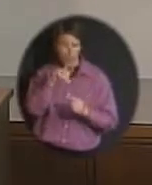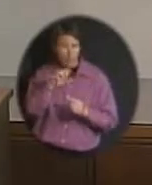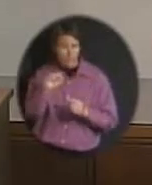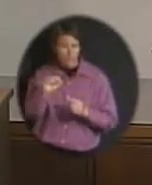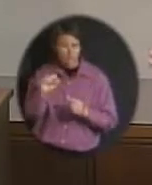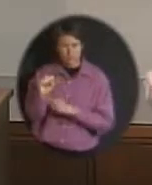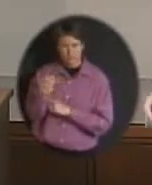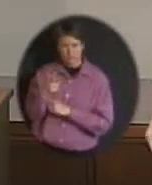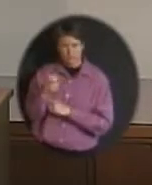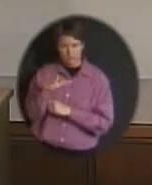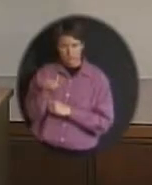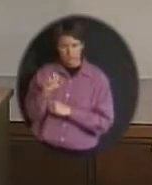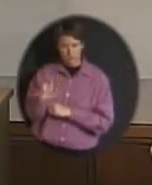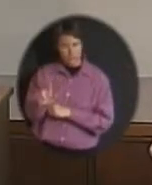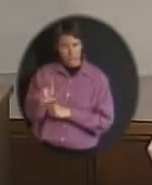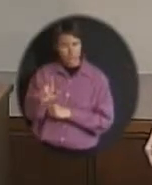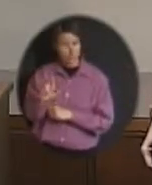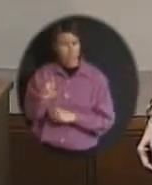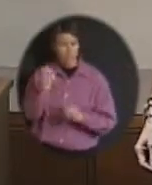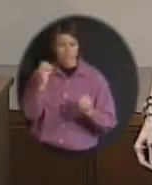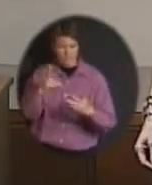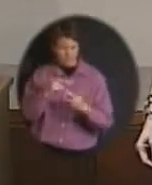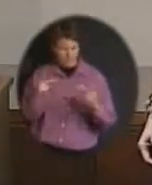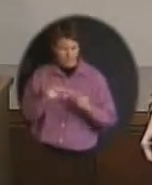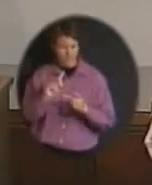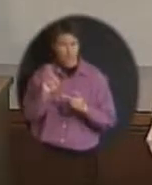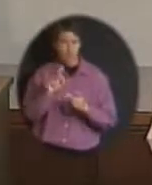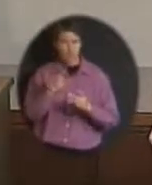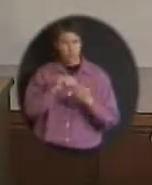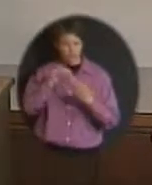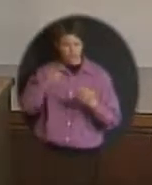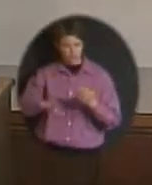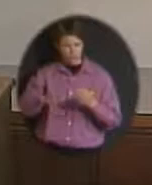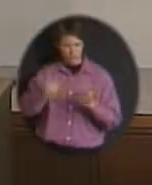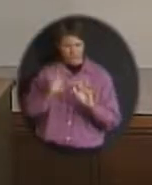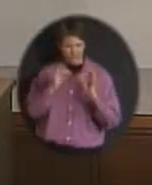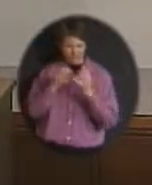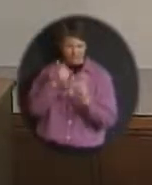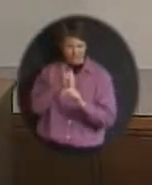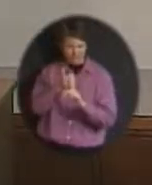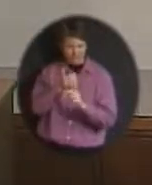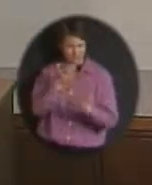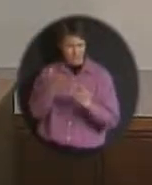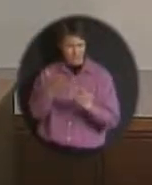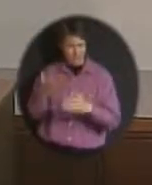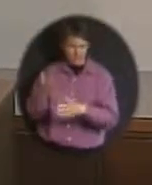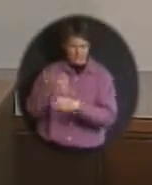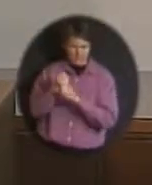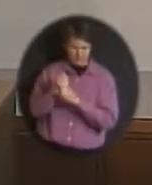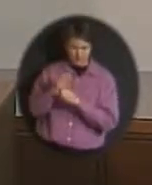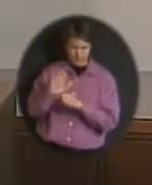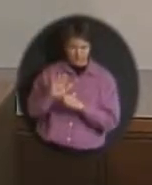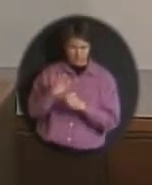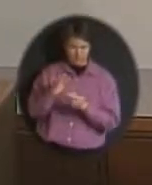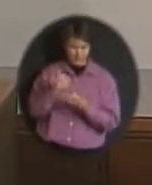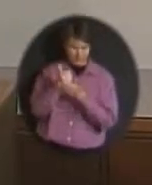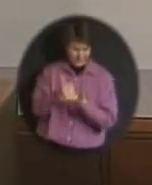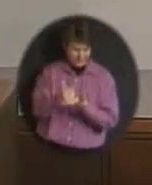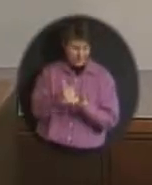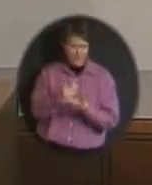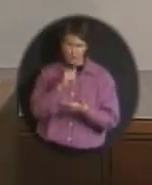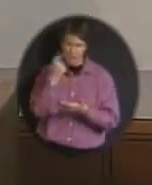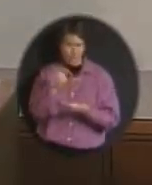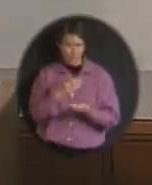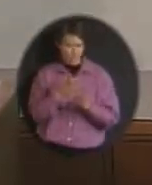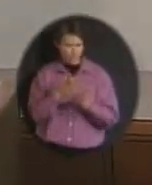many ways and areas where students and families might receive resources. So it's not just through the school, but we've